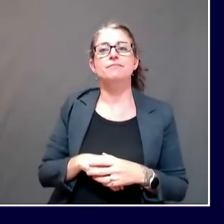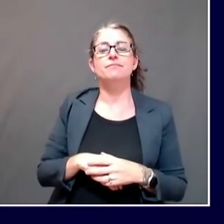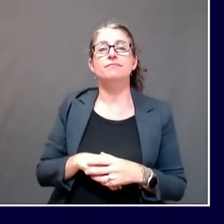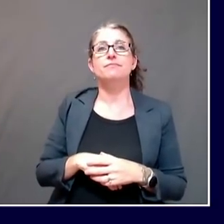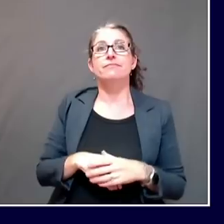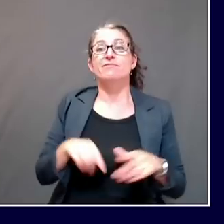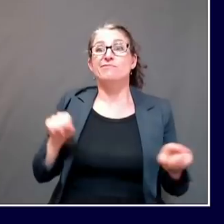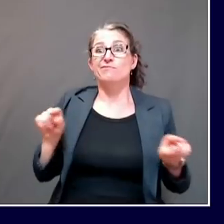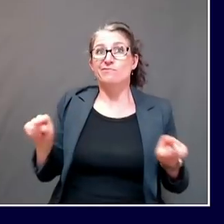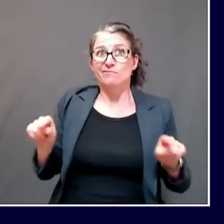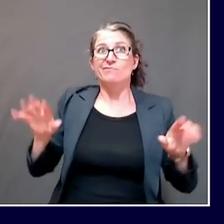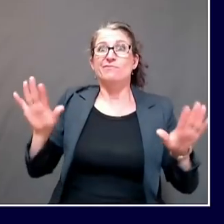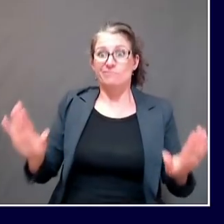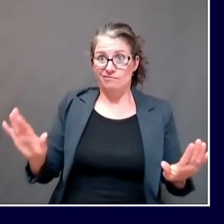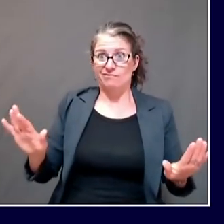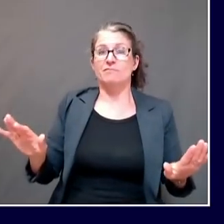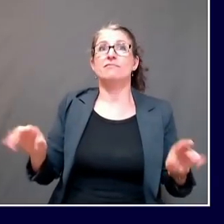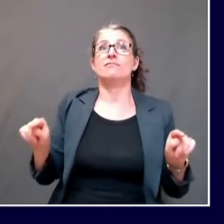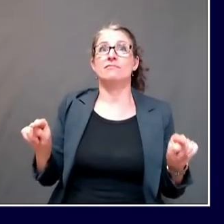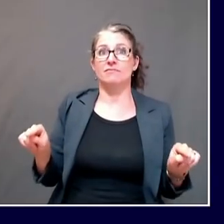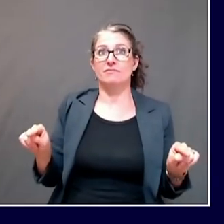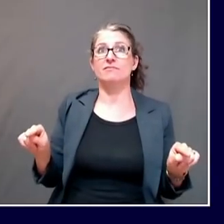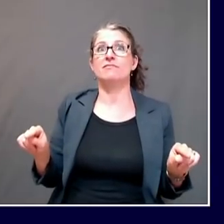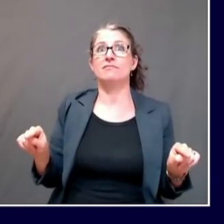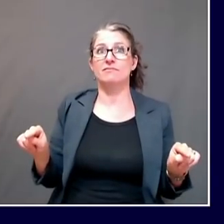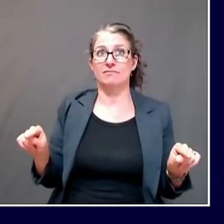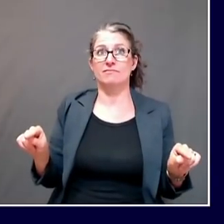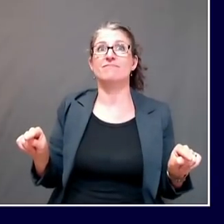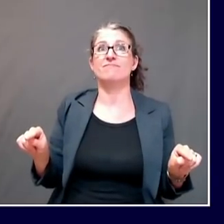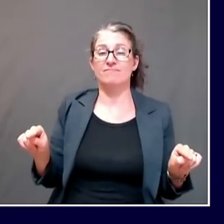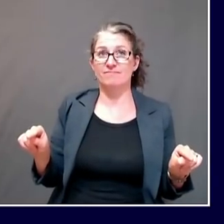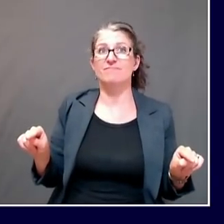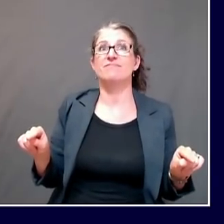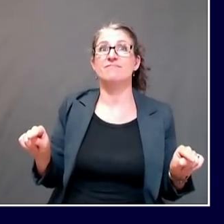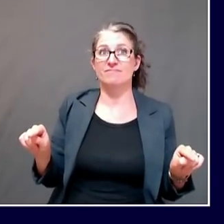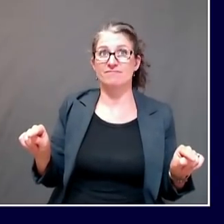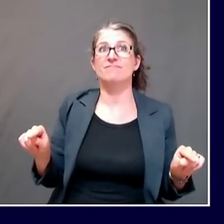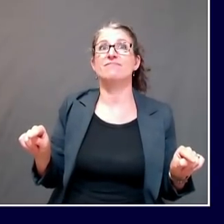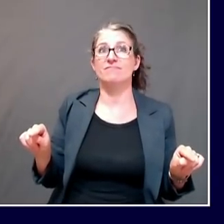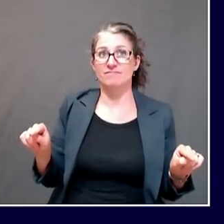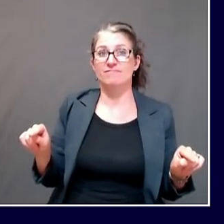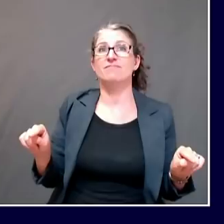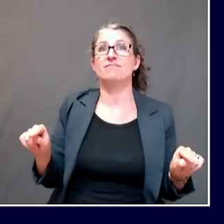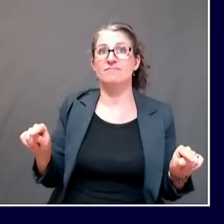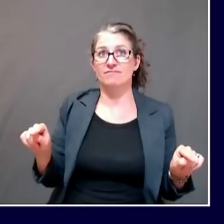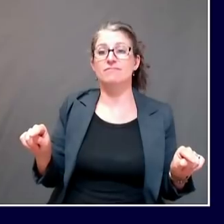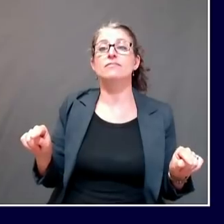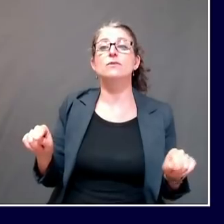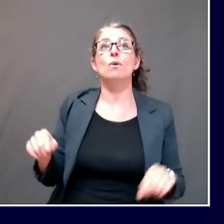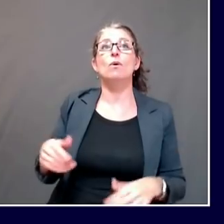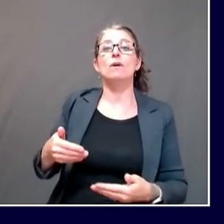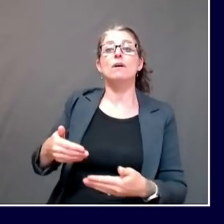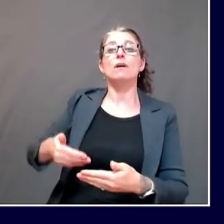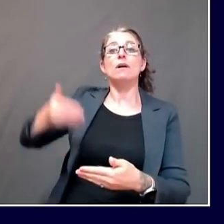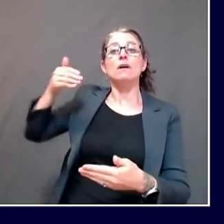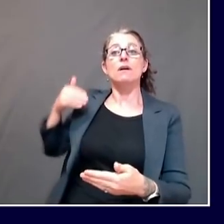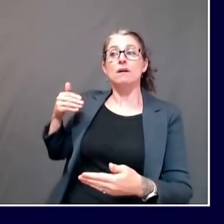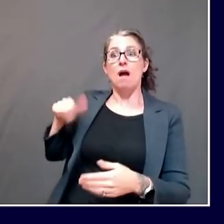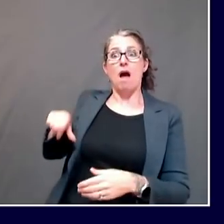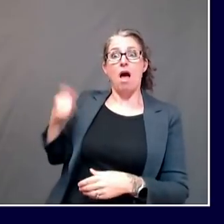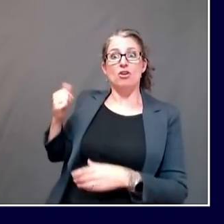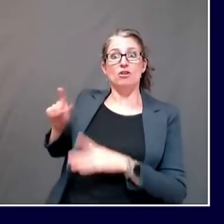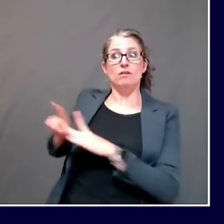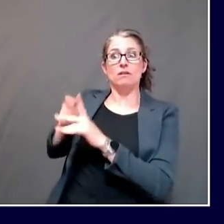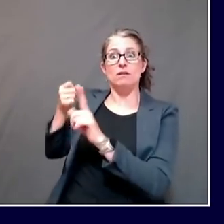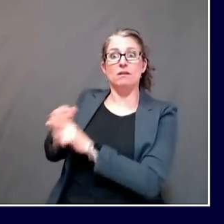the pending outbreaks that Maine CDC has been working on. Let's start with cases that emanated from and are related to